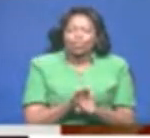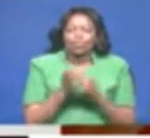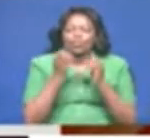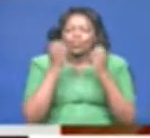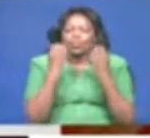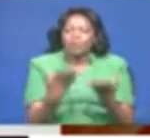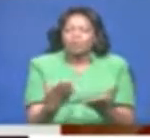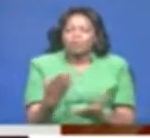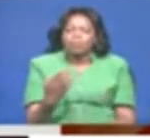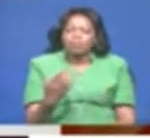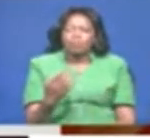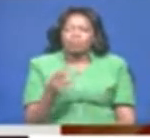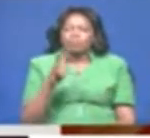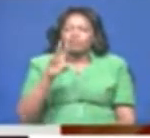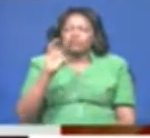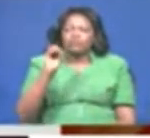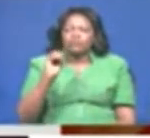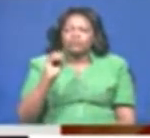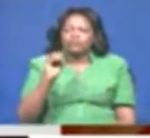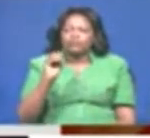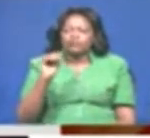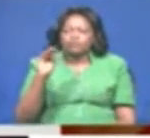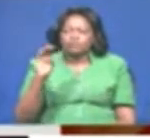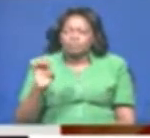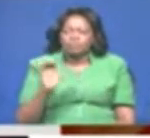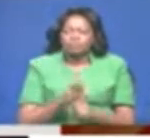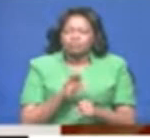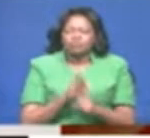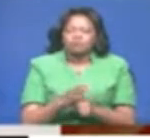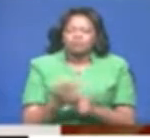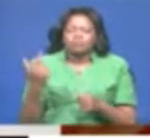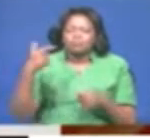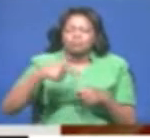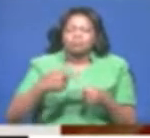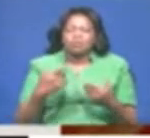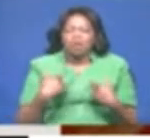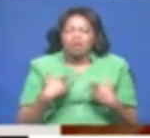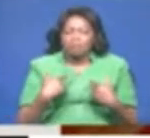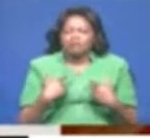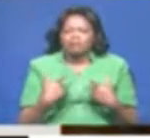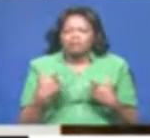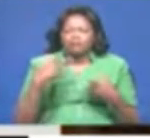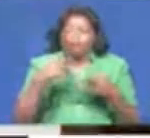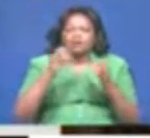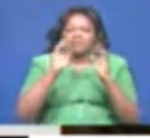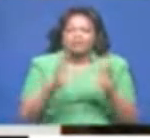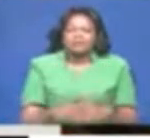250 shillings per litre, with a number of petrol stations lacking the important commodity.